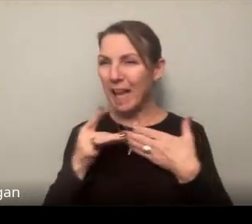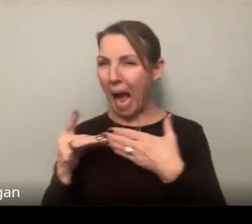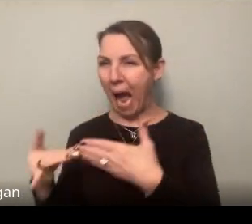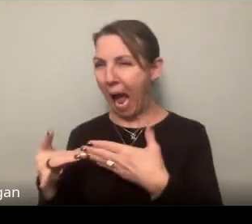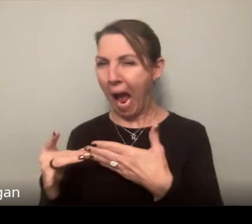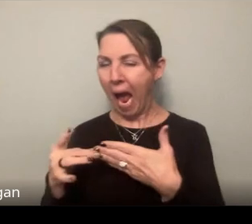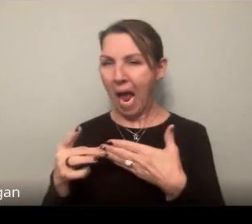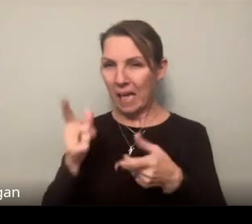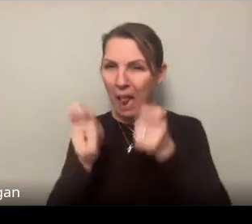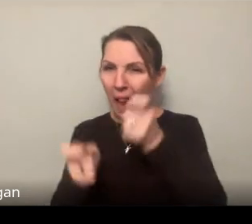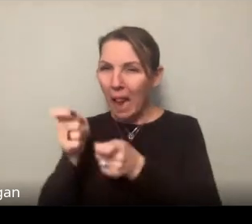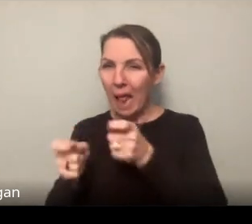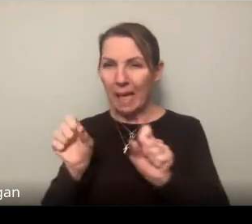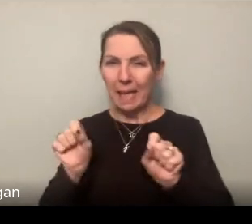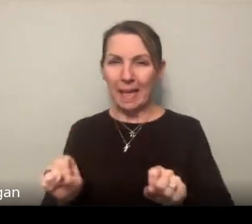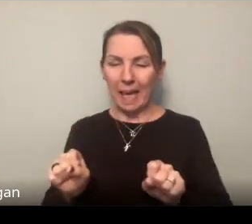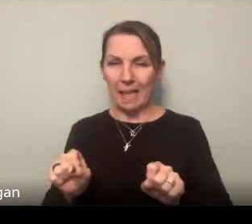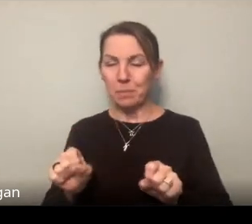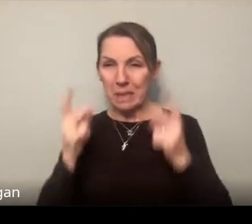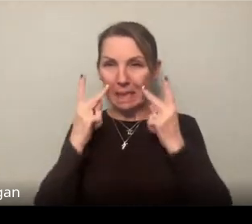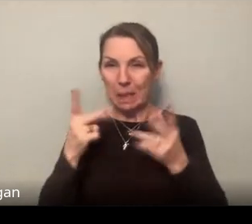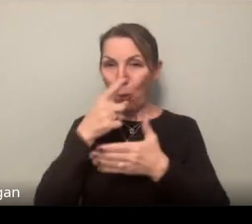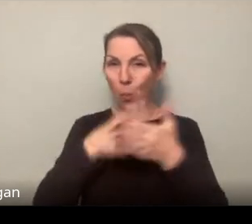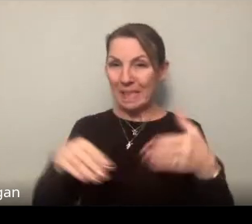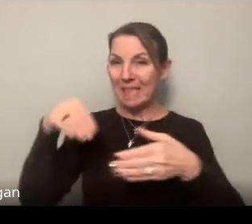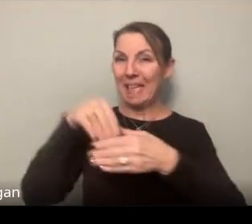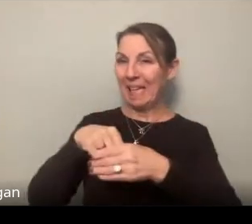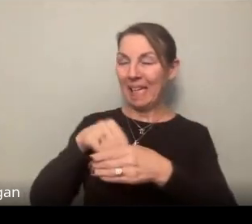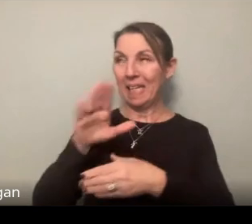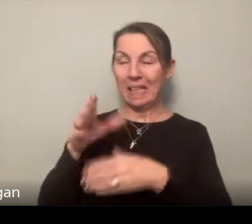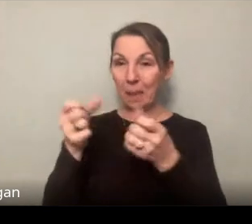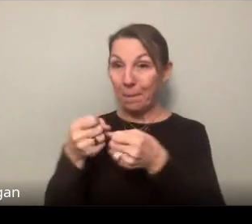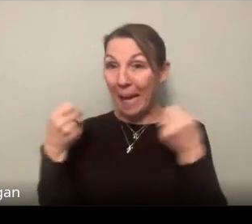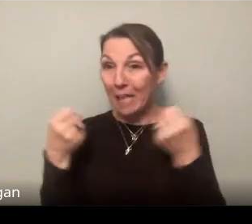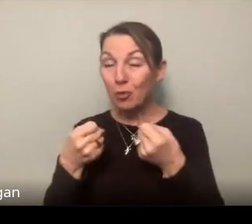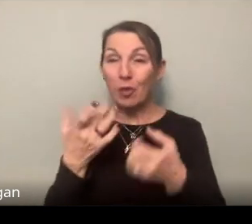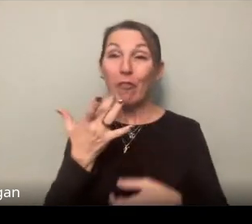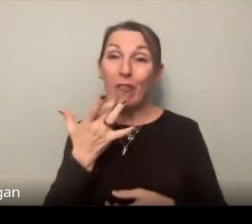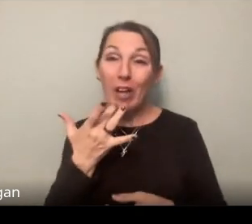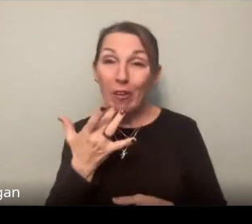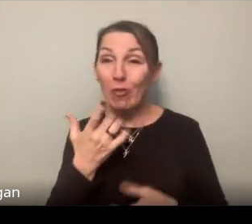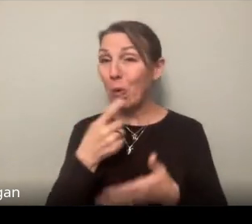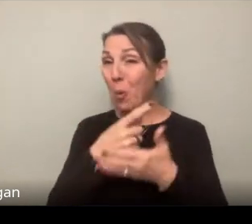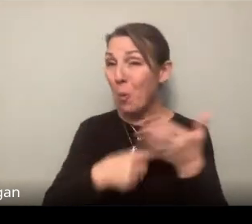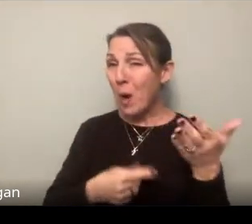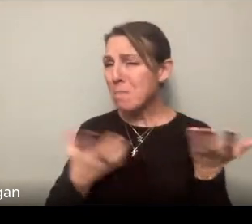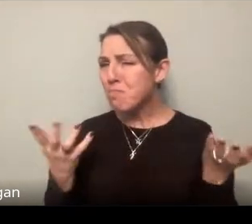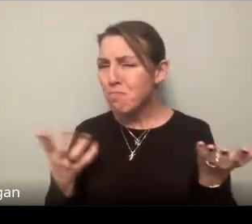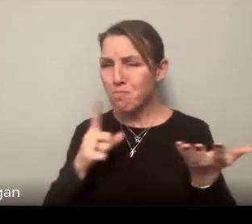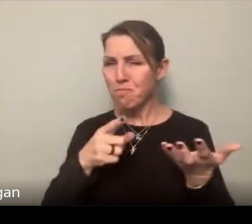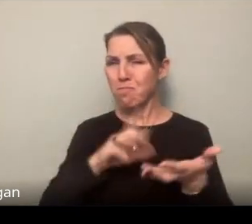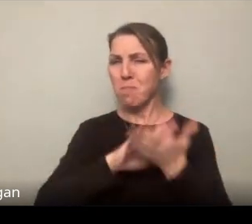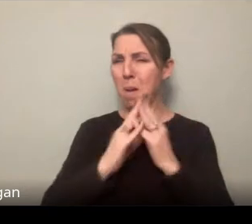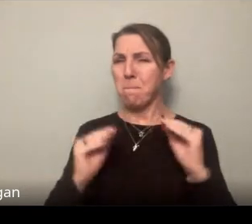of adapt and change. Gives you an overview of what's in your what the flavor profile is, but what it tastes like really becomes